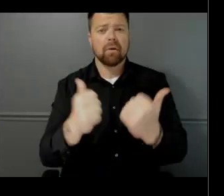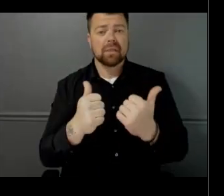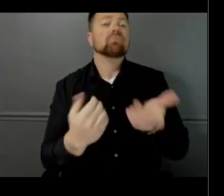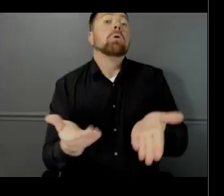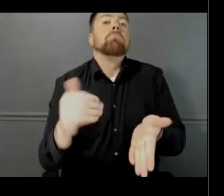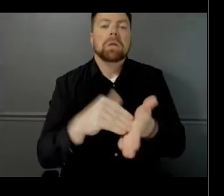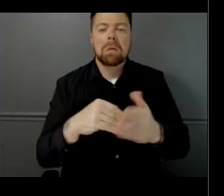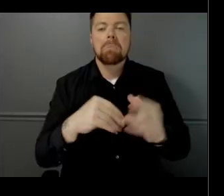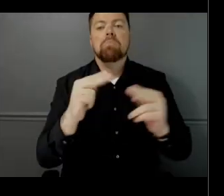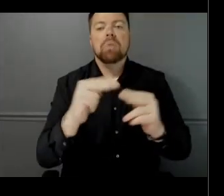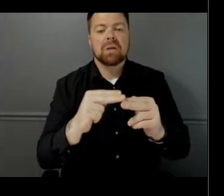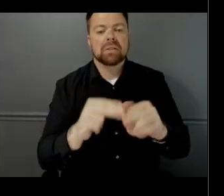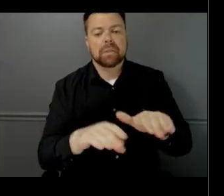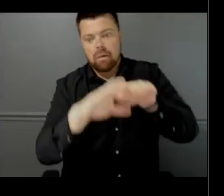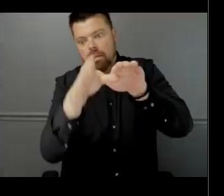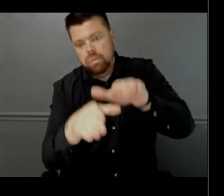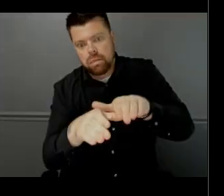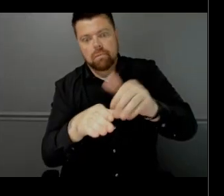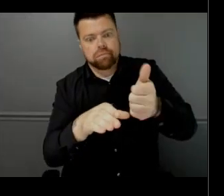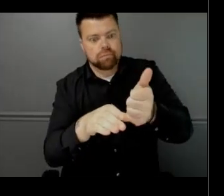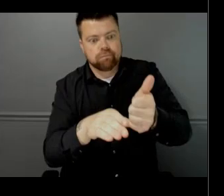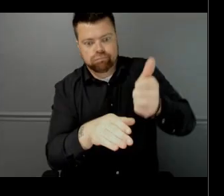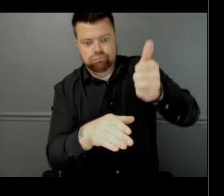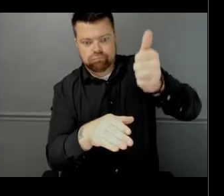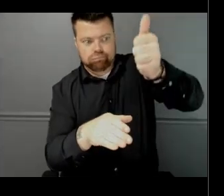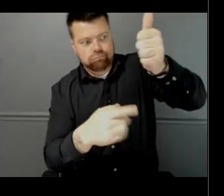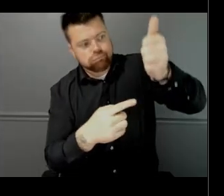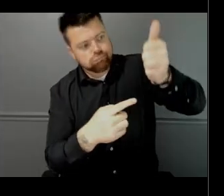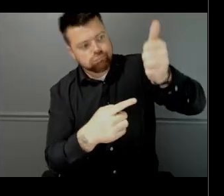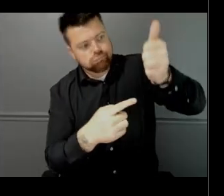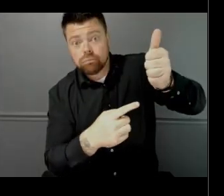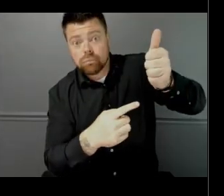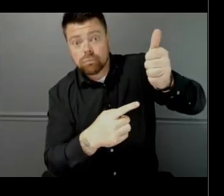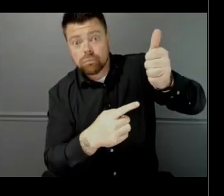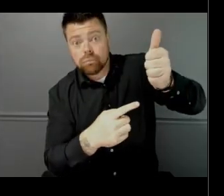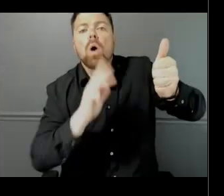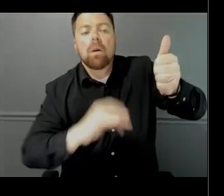to a specific level above the base flood elevation.